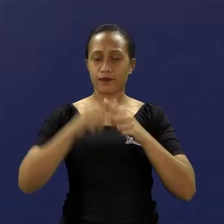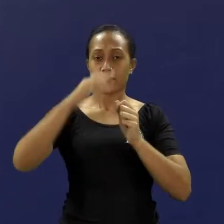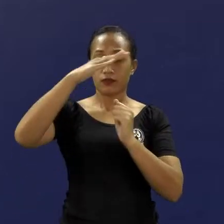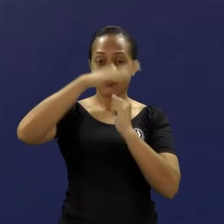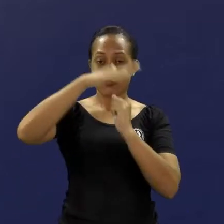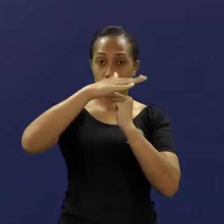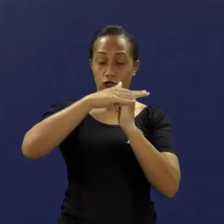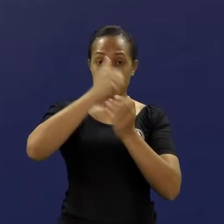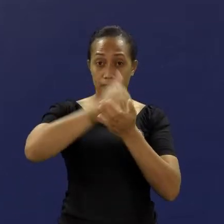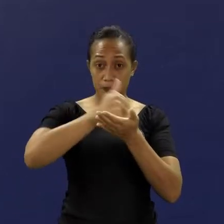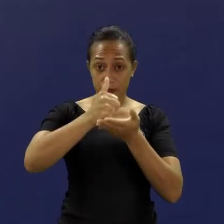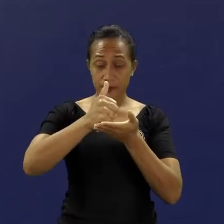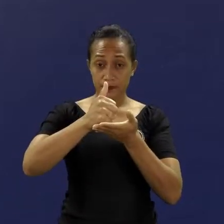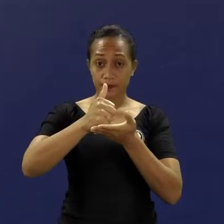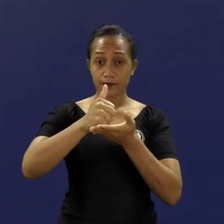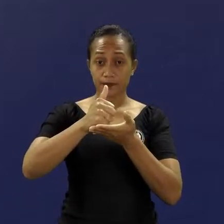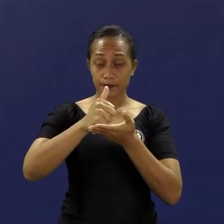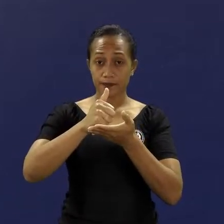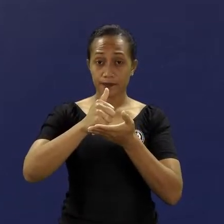numerators